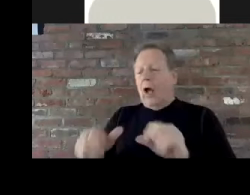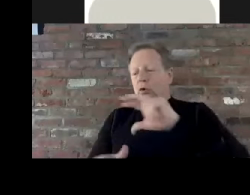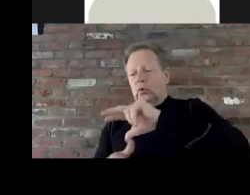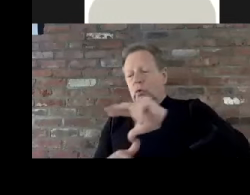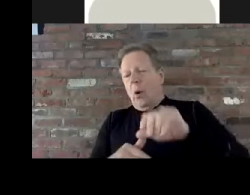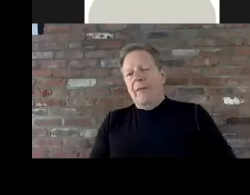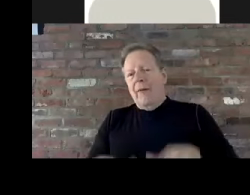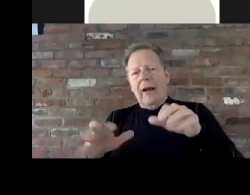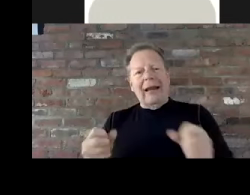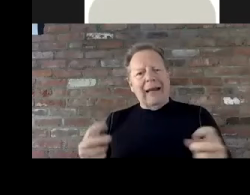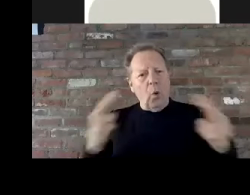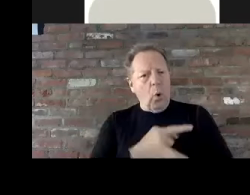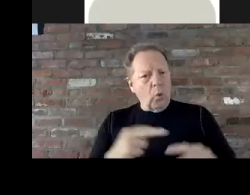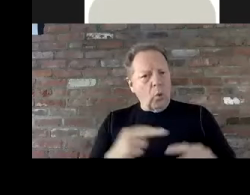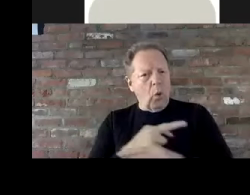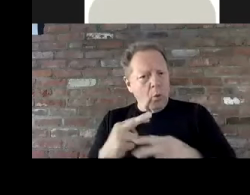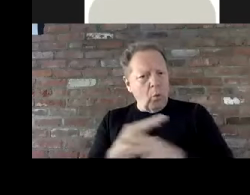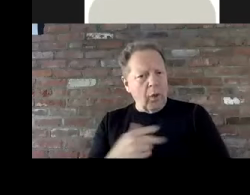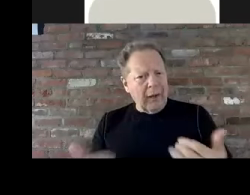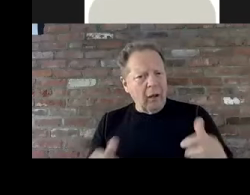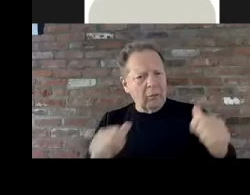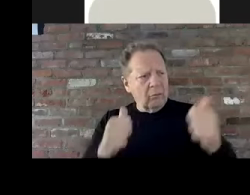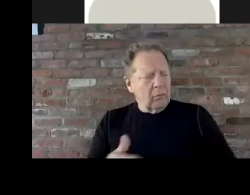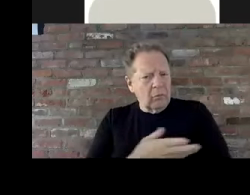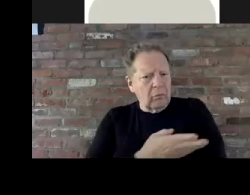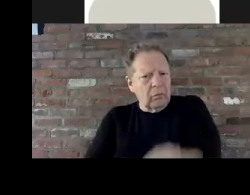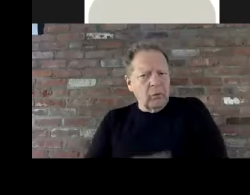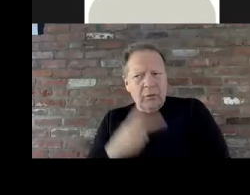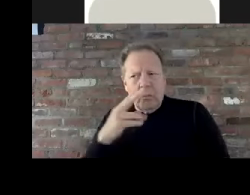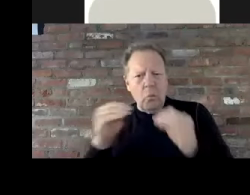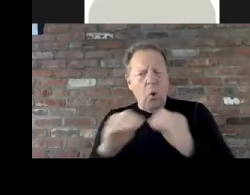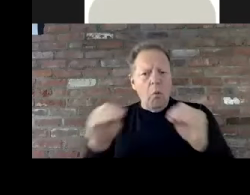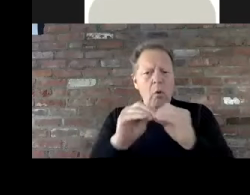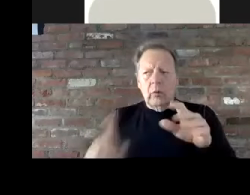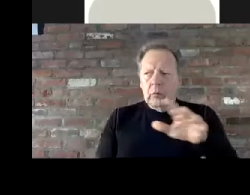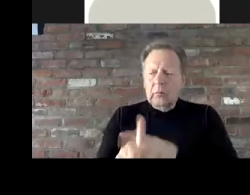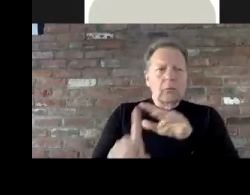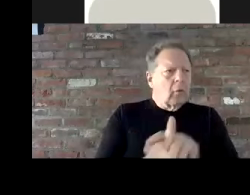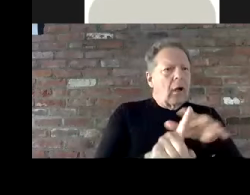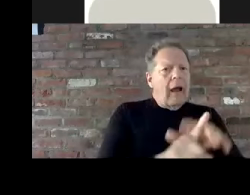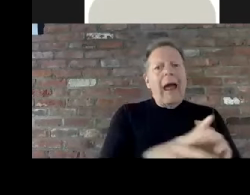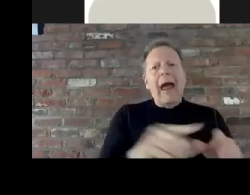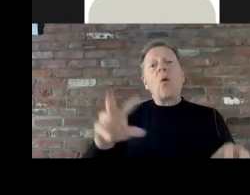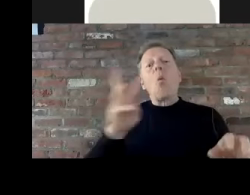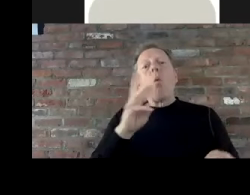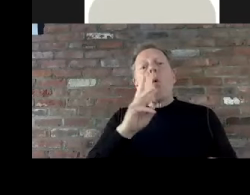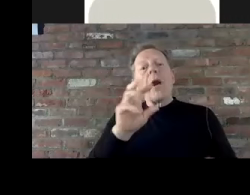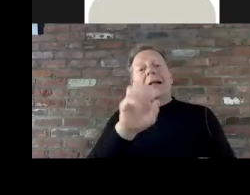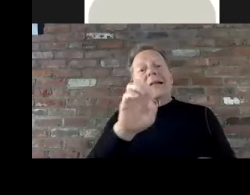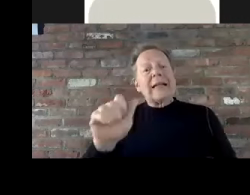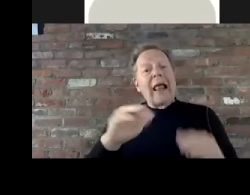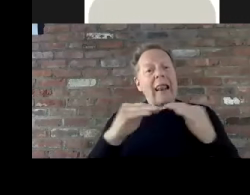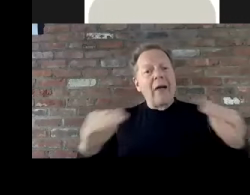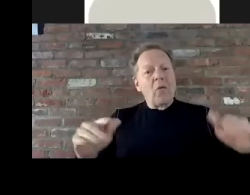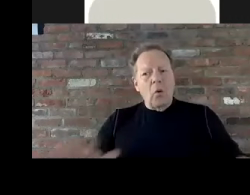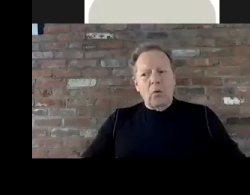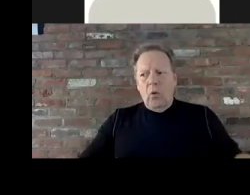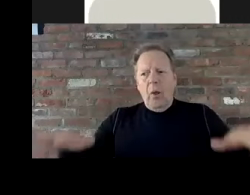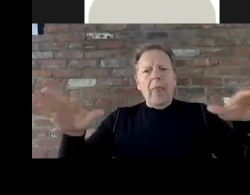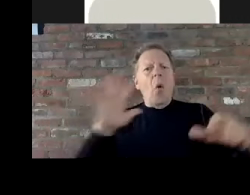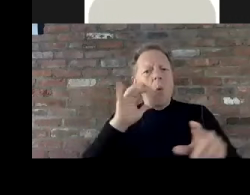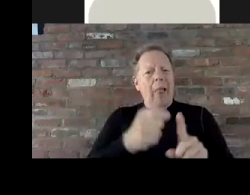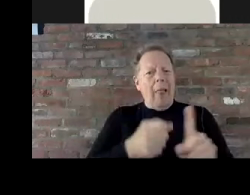getting worse, both due to changes in sea level rise and in changes in rainfall amounts. And that can affect groundwater as